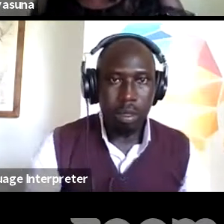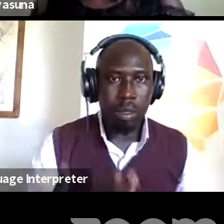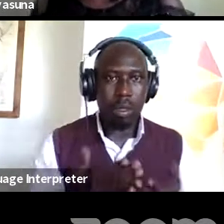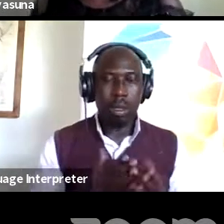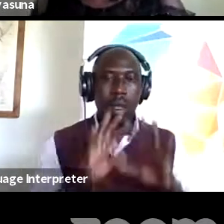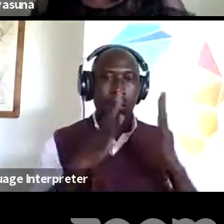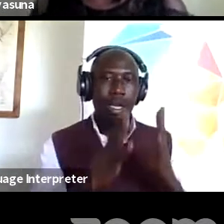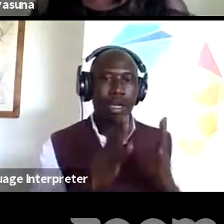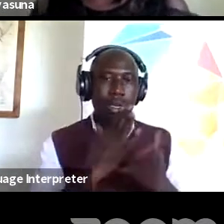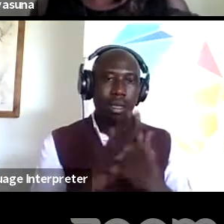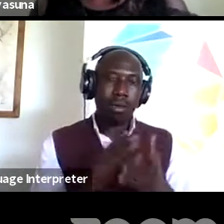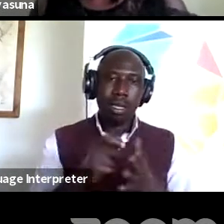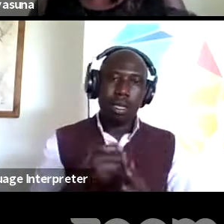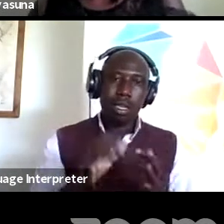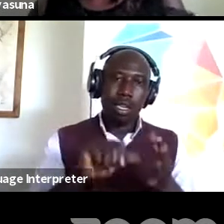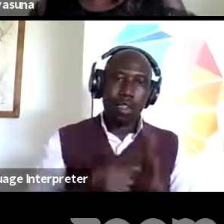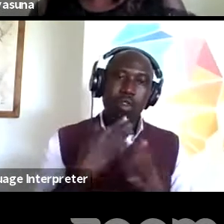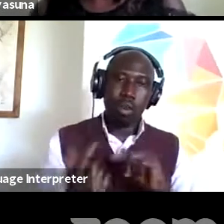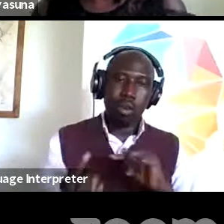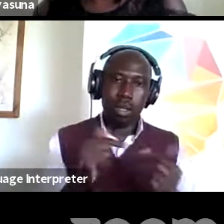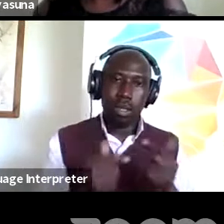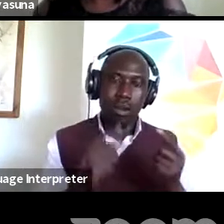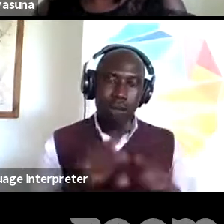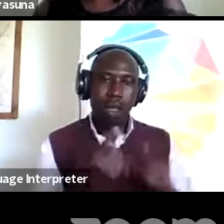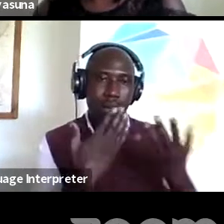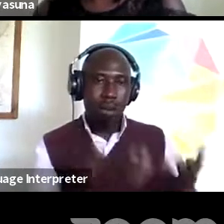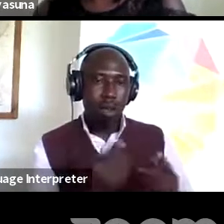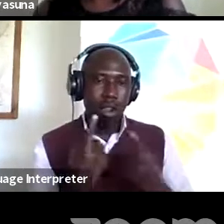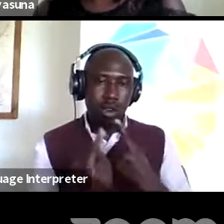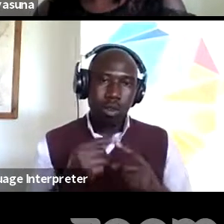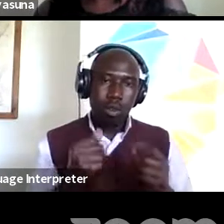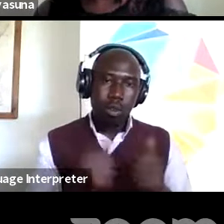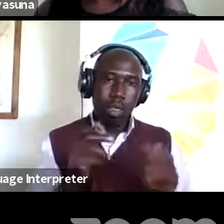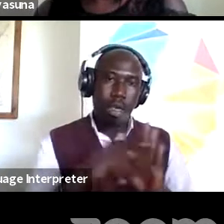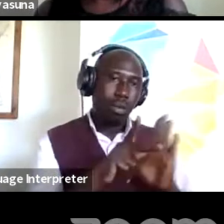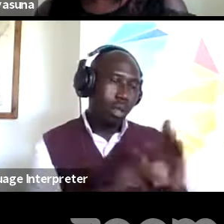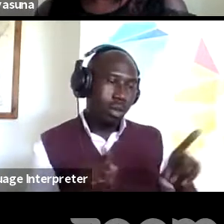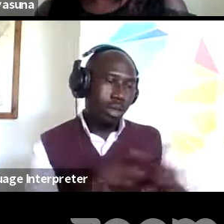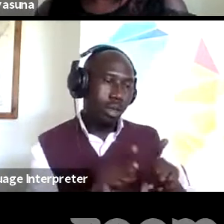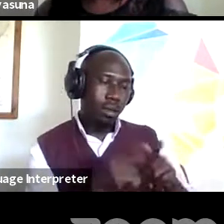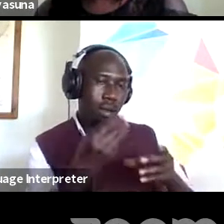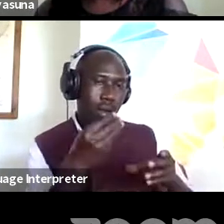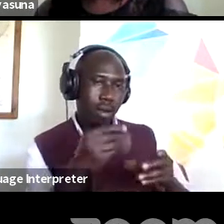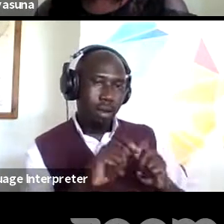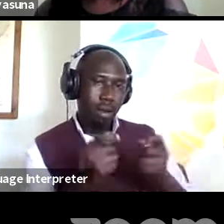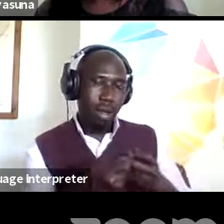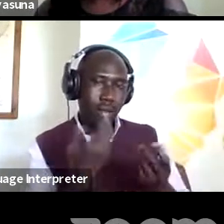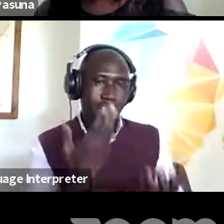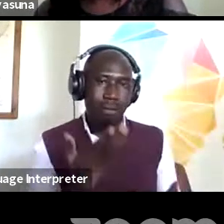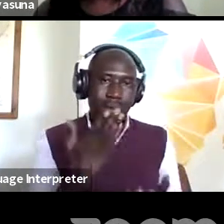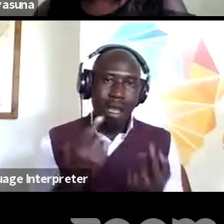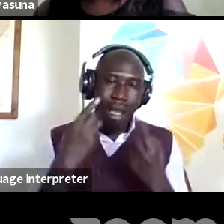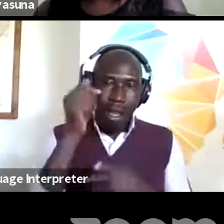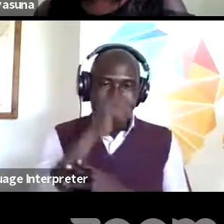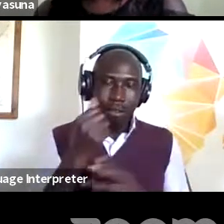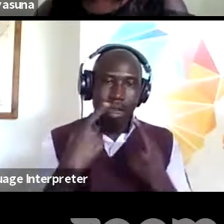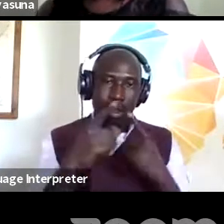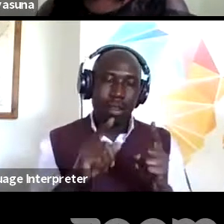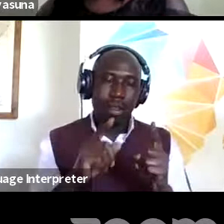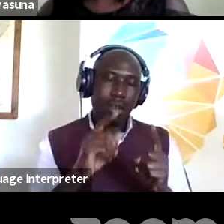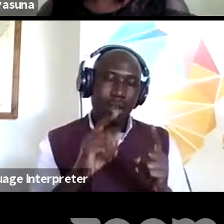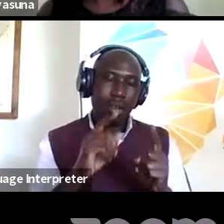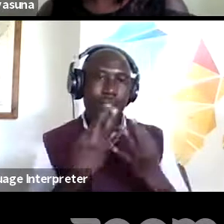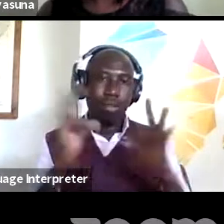we would want to talk about firstly would be speaking to the principle itself in terms of the African Declaration on Internet Rights and